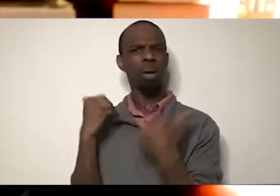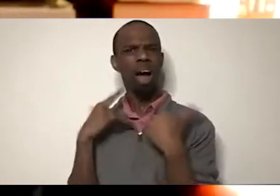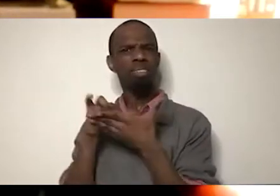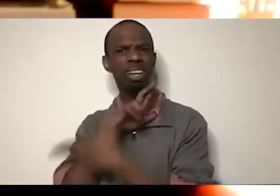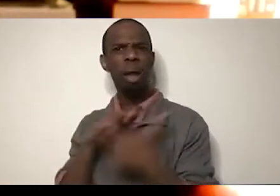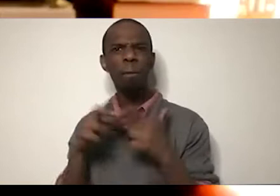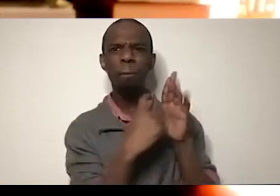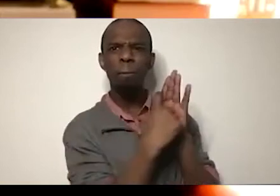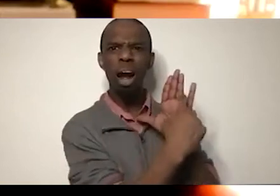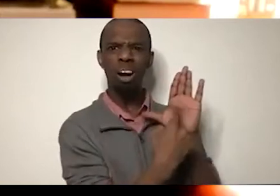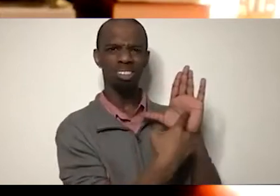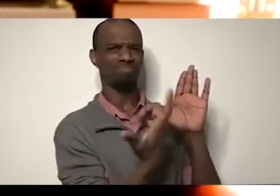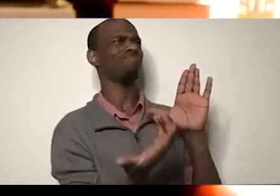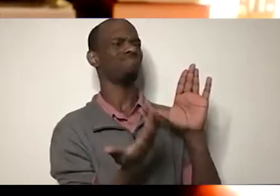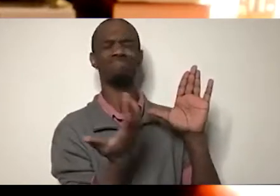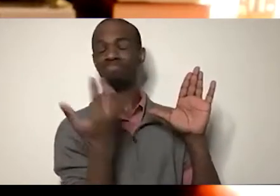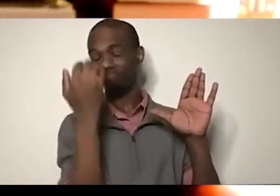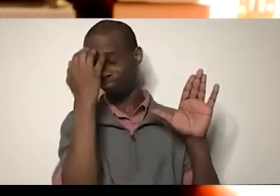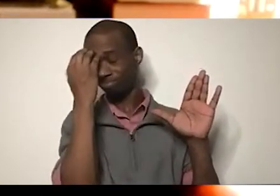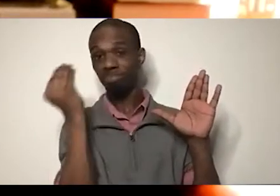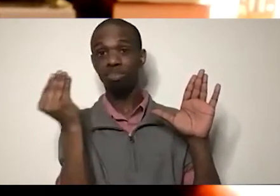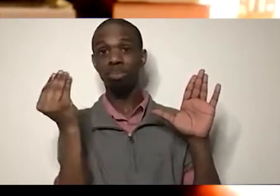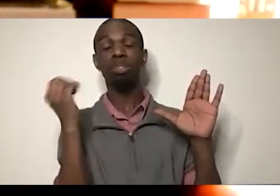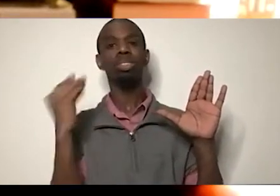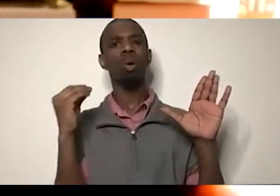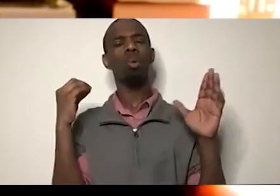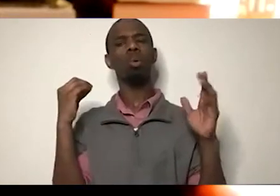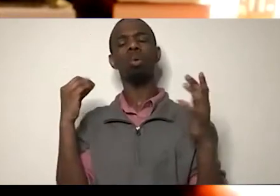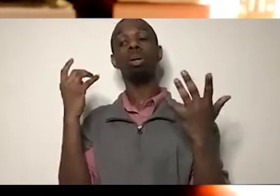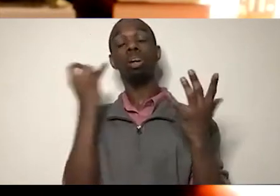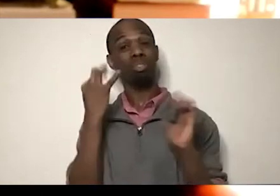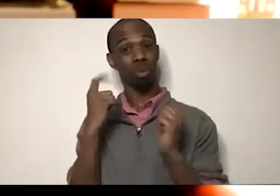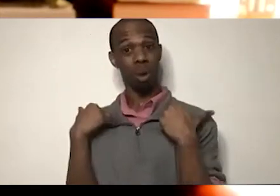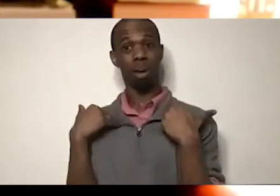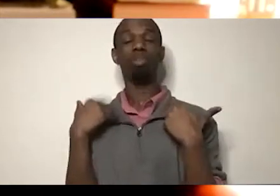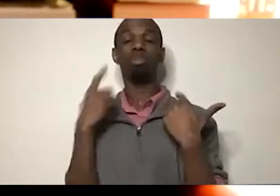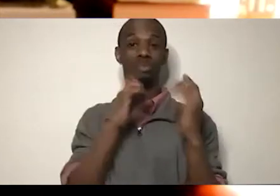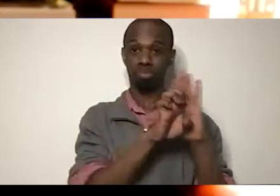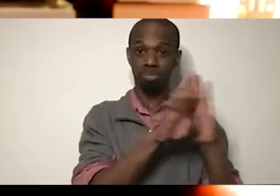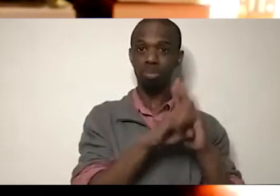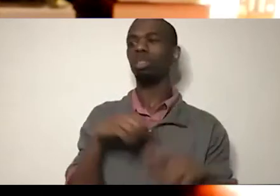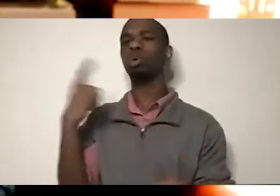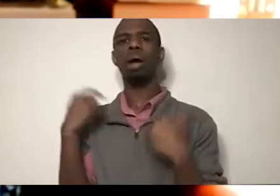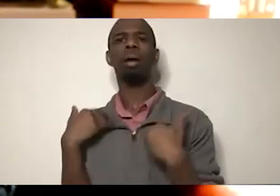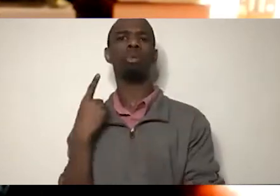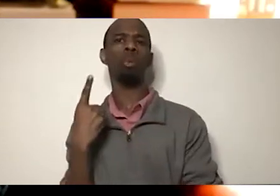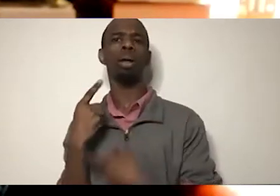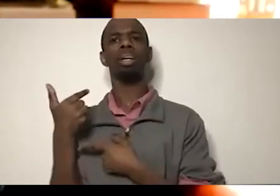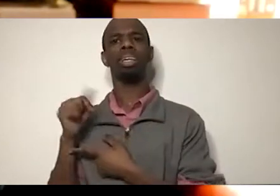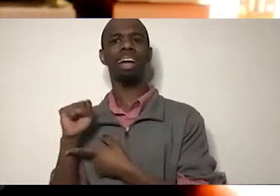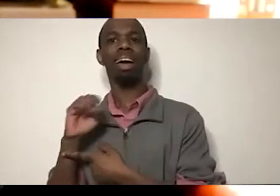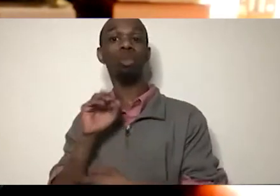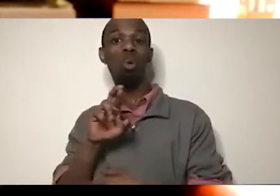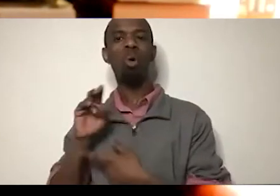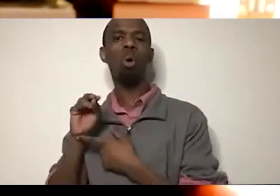another 10 or 15? Why are there some small communities in the South that are host to 20